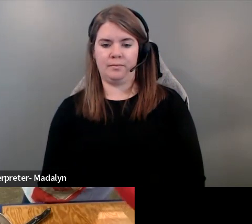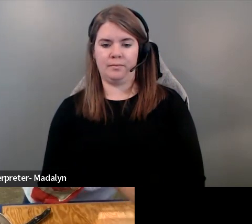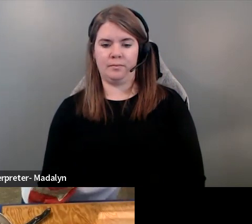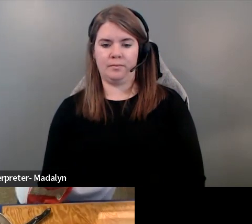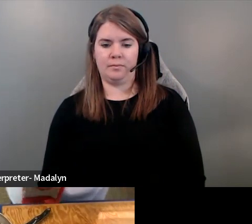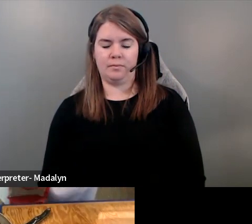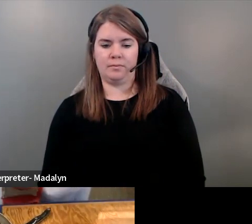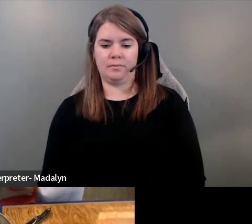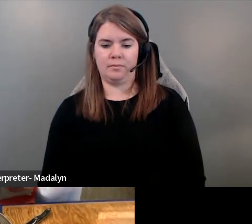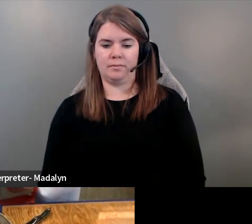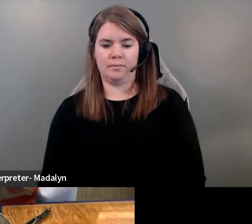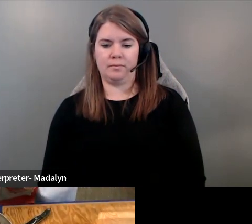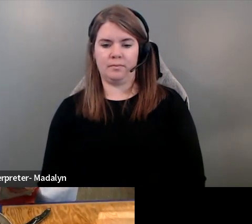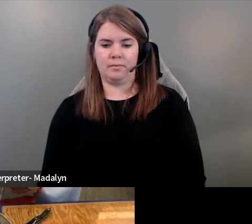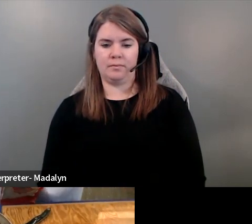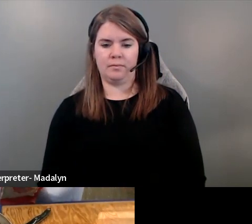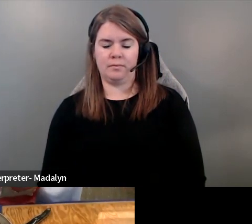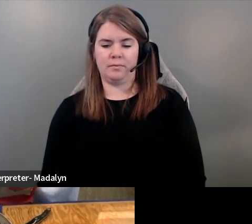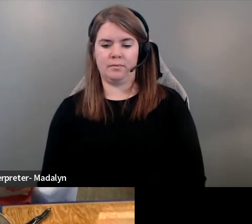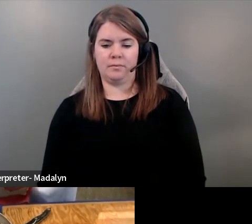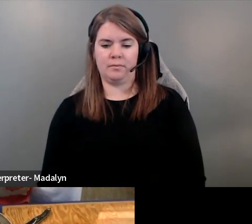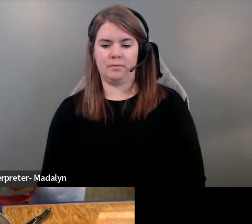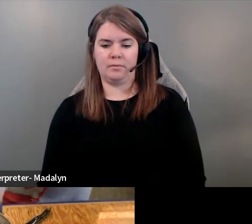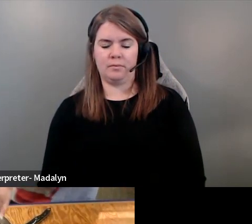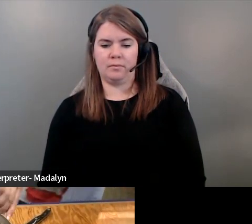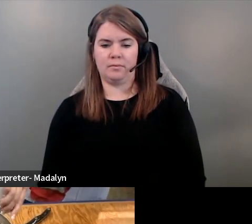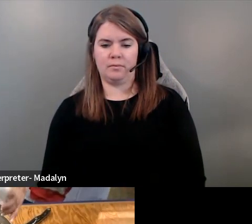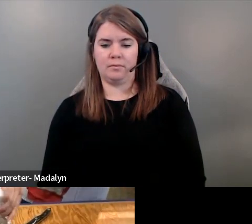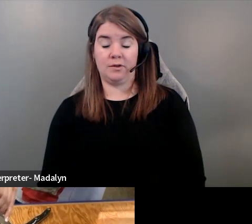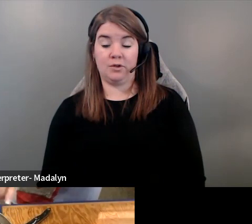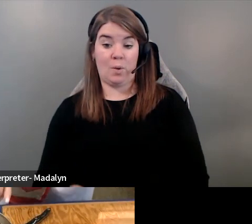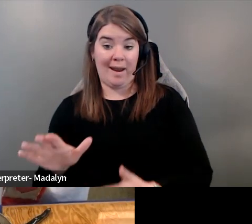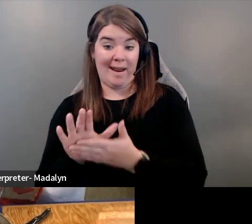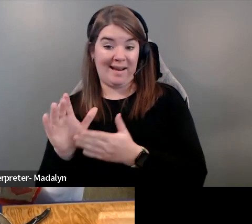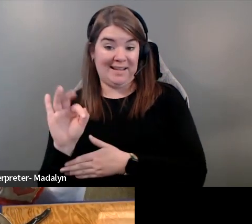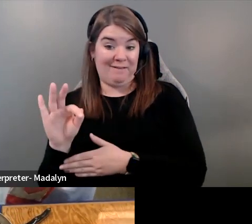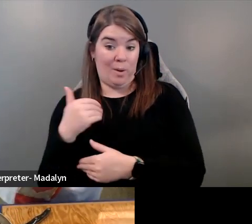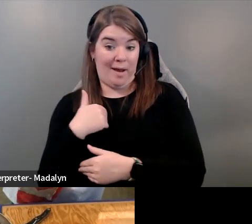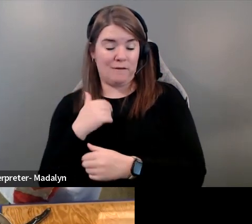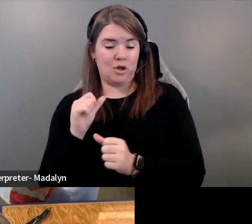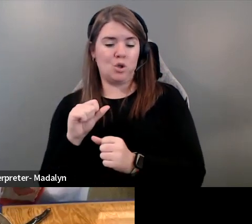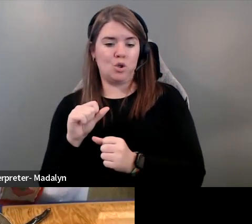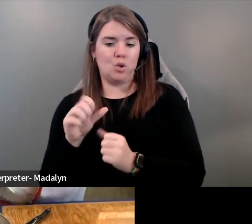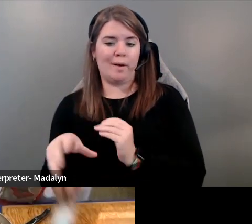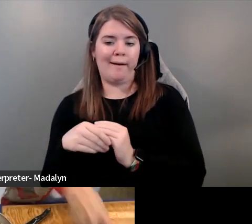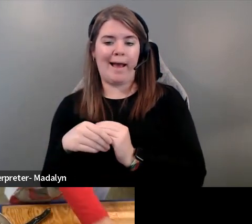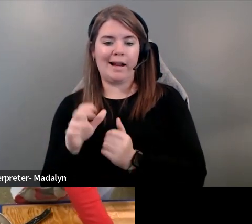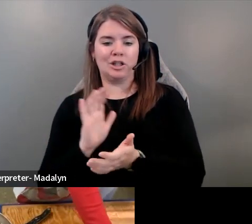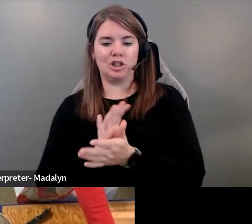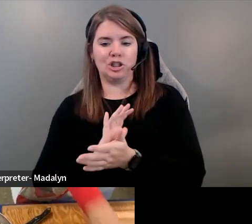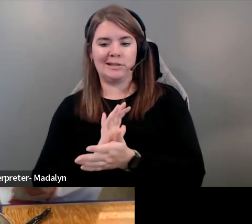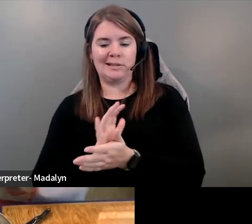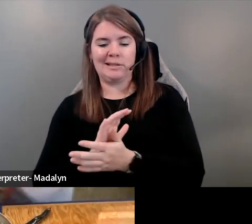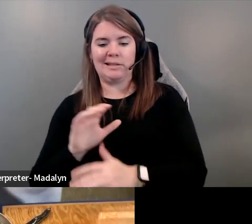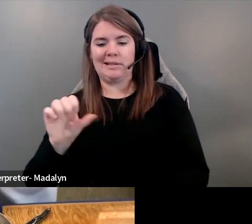So a real nice add that's on the bottom of this recipe is some shredded cheese, some sour cream. We had it with some sour